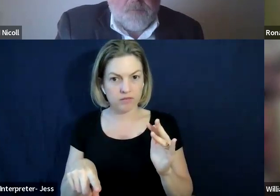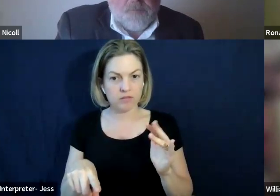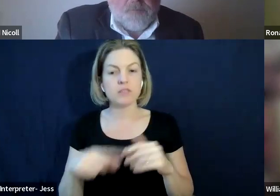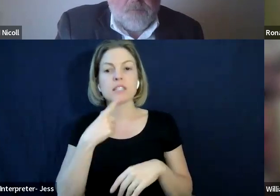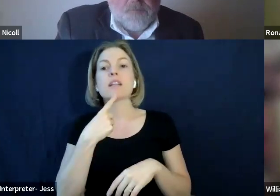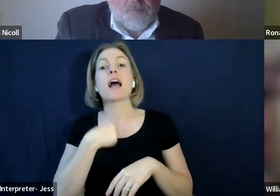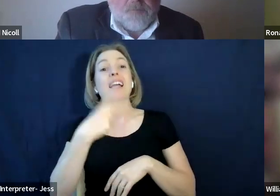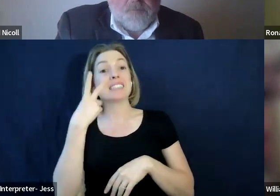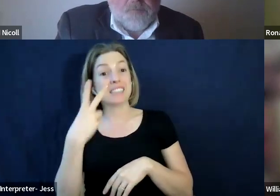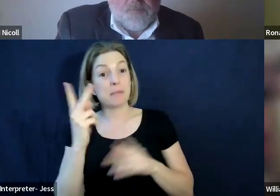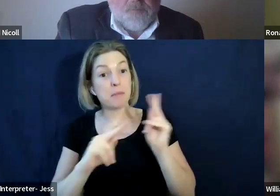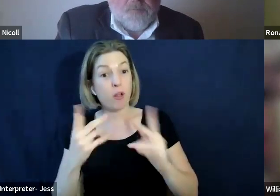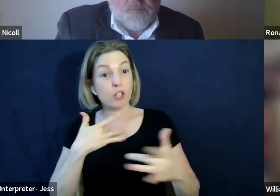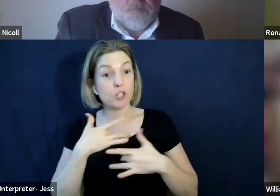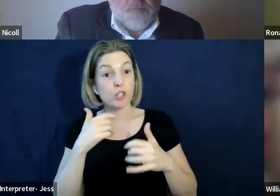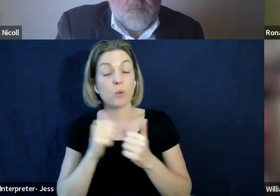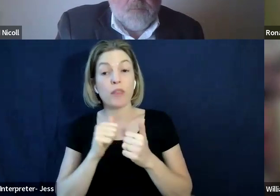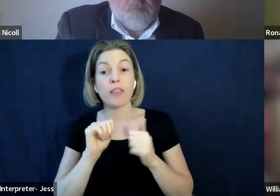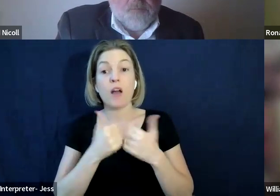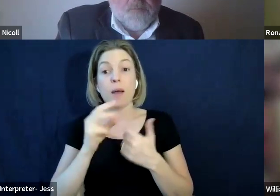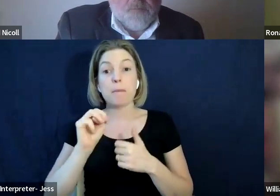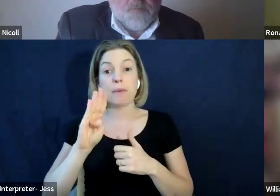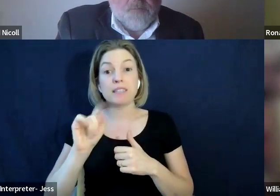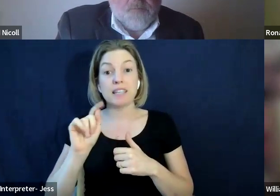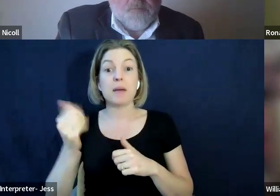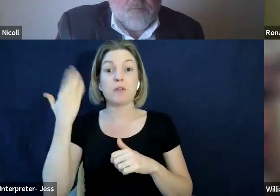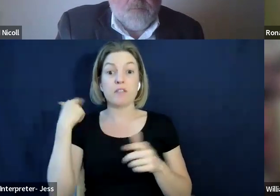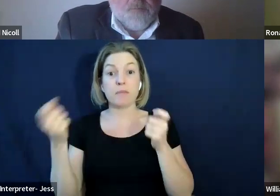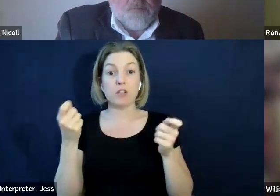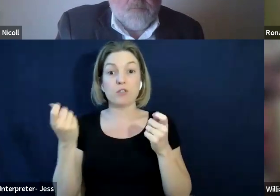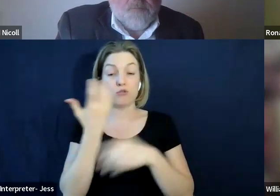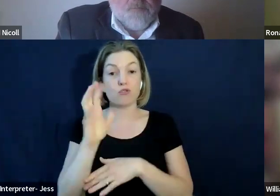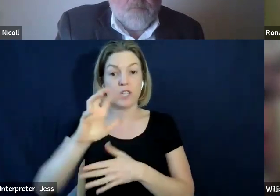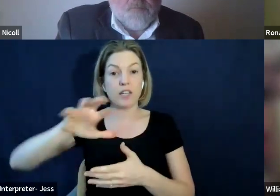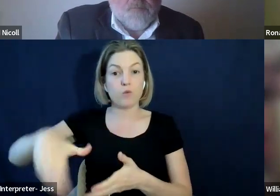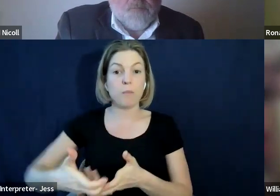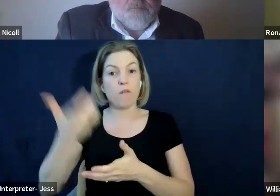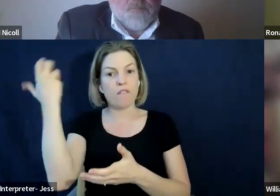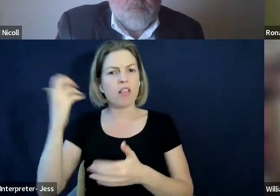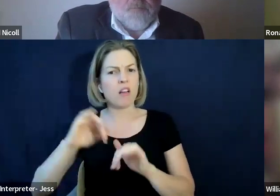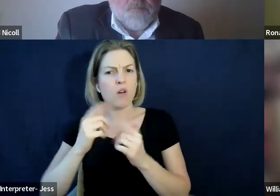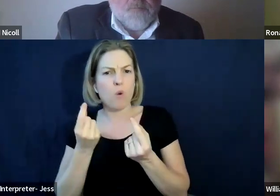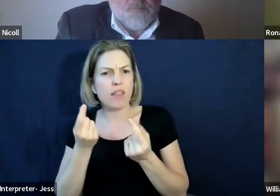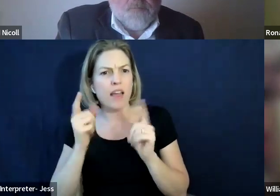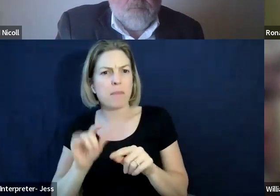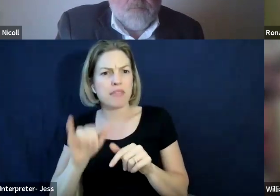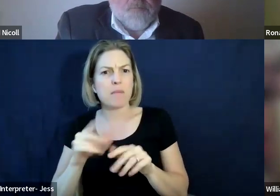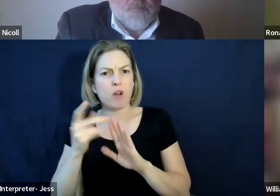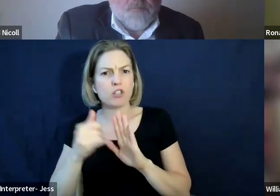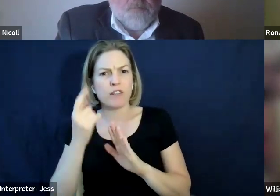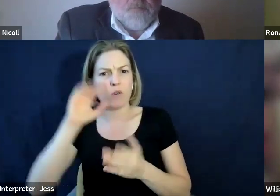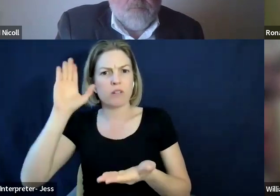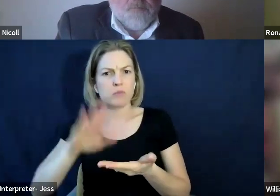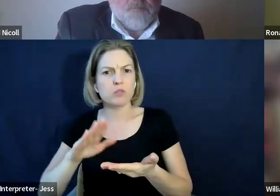people concerned with how the MBTA has previously managed tree removal. What will be done with this project to minimize the removal